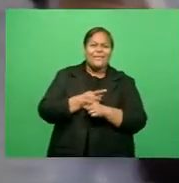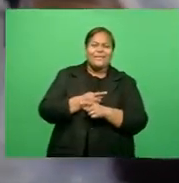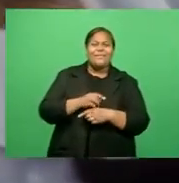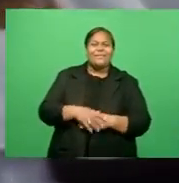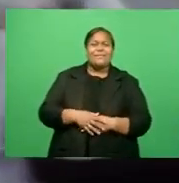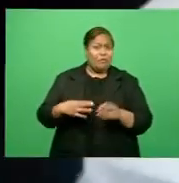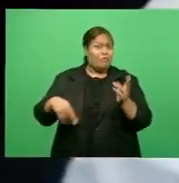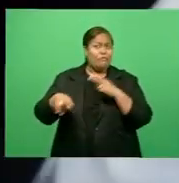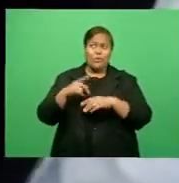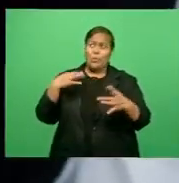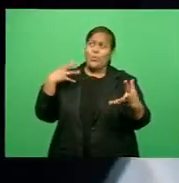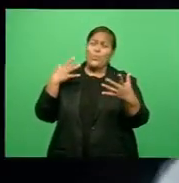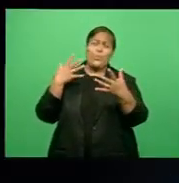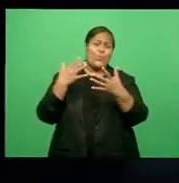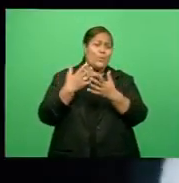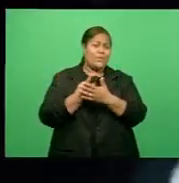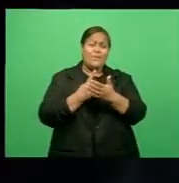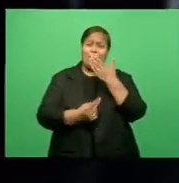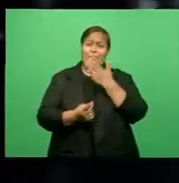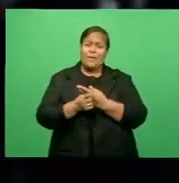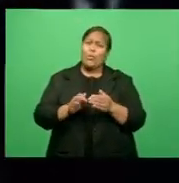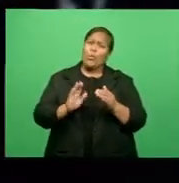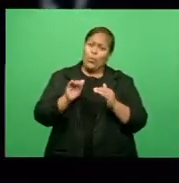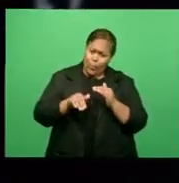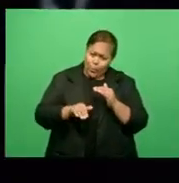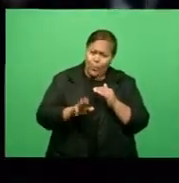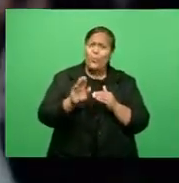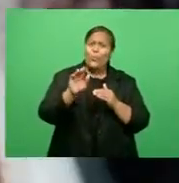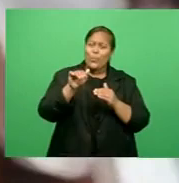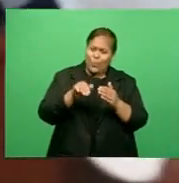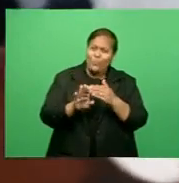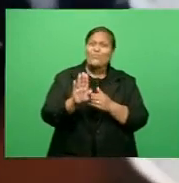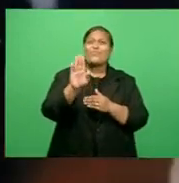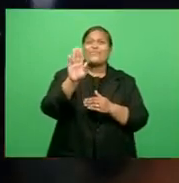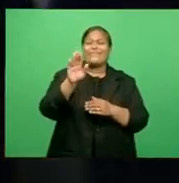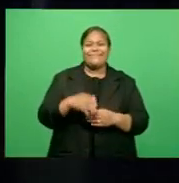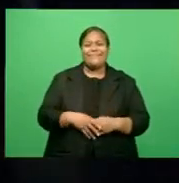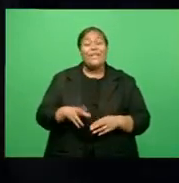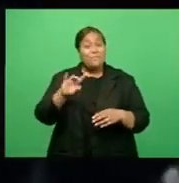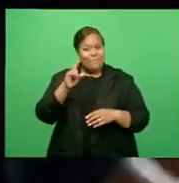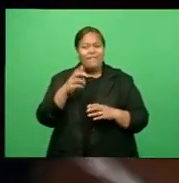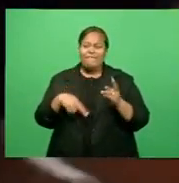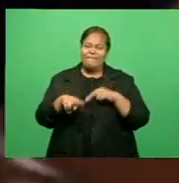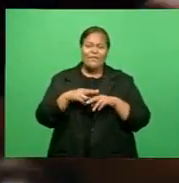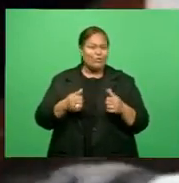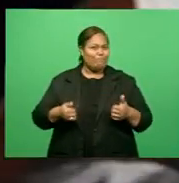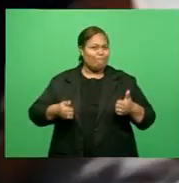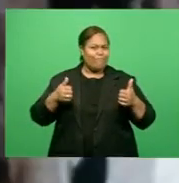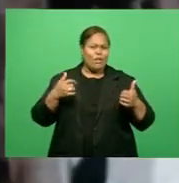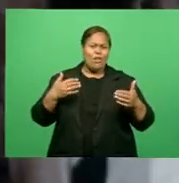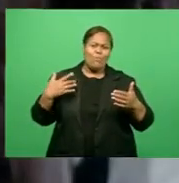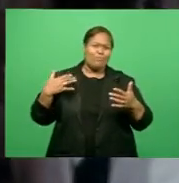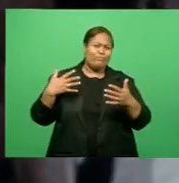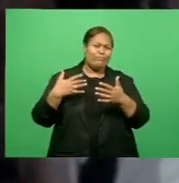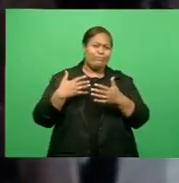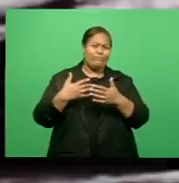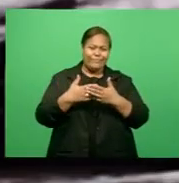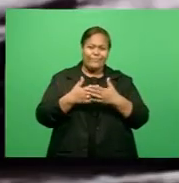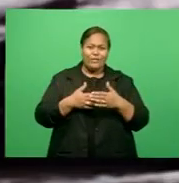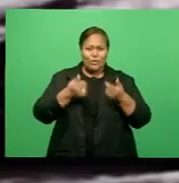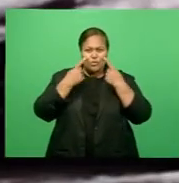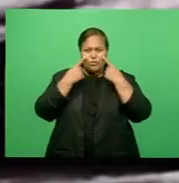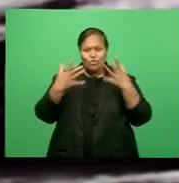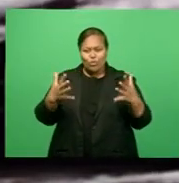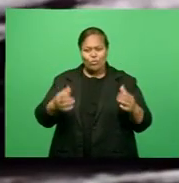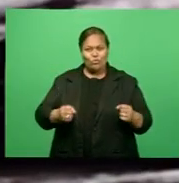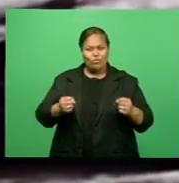a long way. We've had a few hiccups on the way, but I certainly think Fiji's come a long way and has shown great